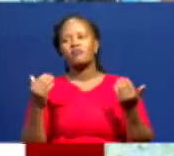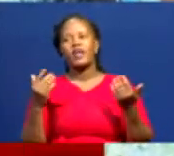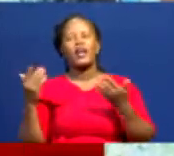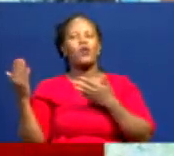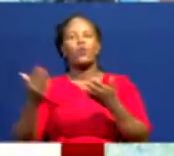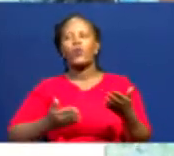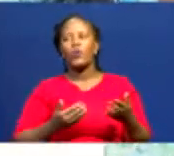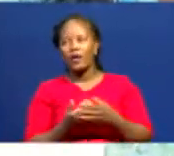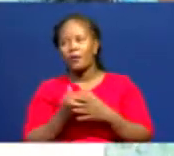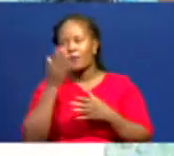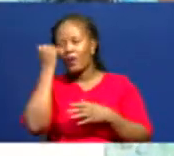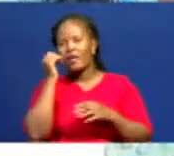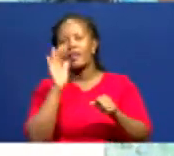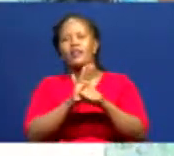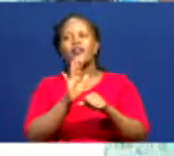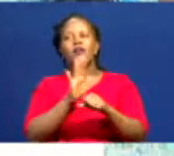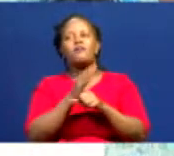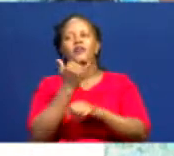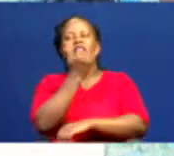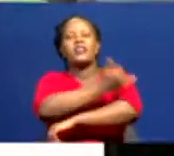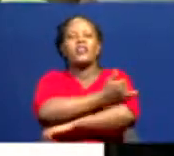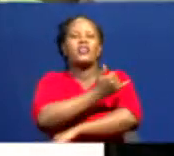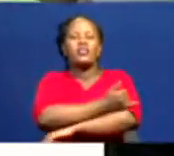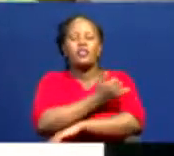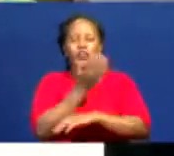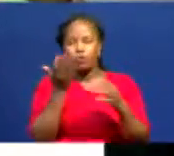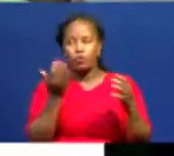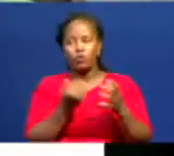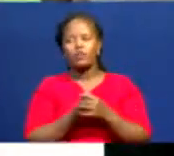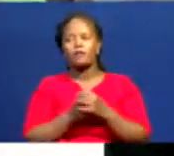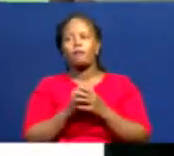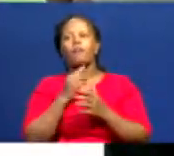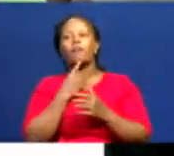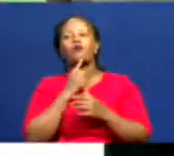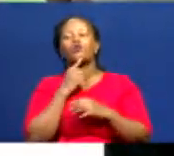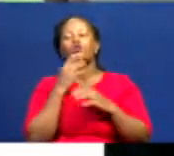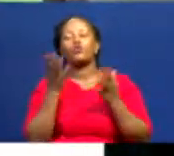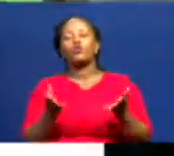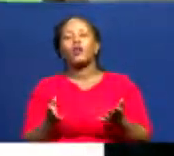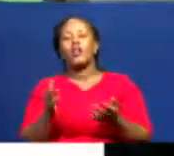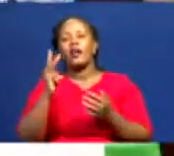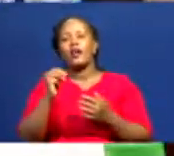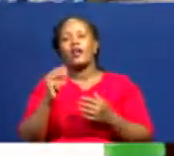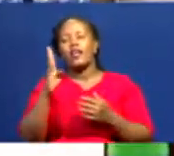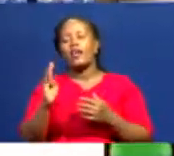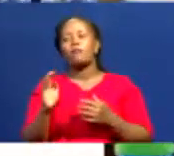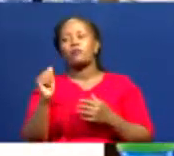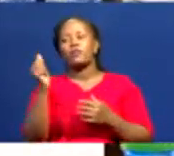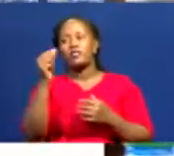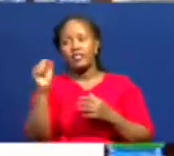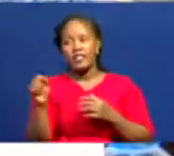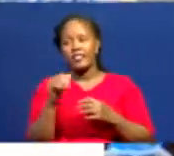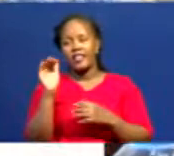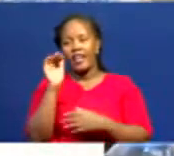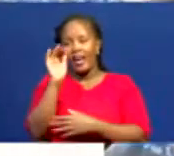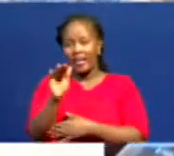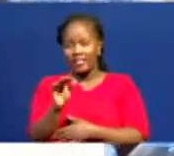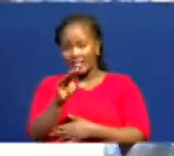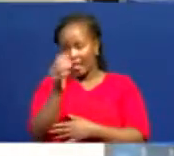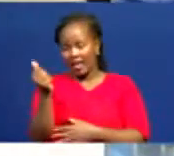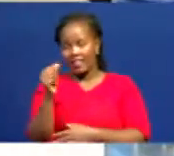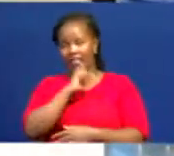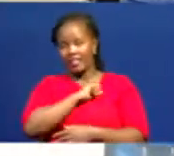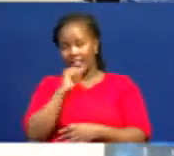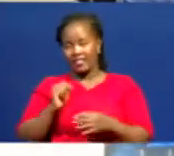Because most of the institutions, most of the people fear Turkana County. Turkana ward representatives called on their counterparts in the Senate